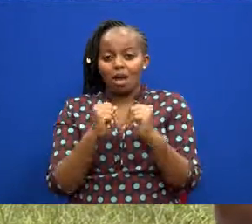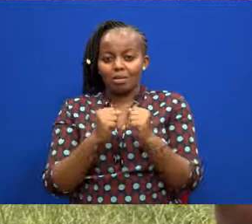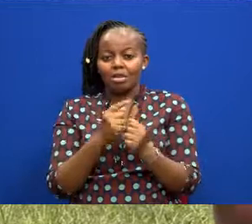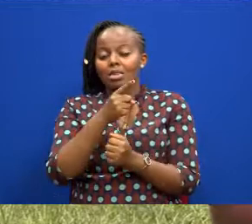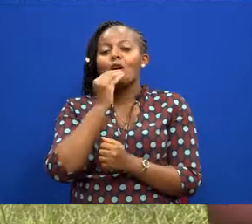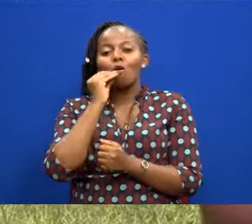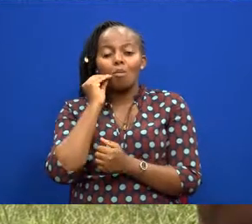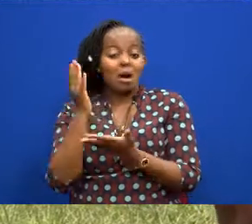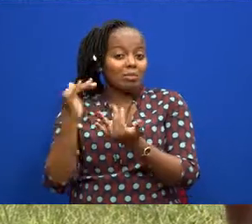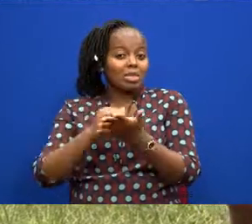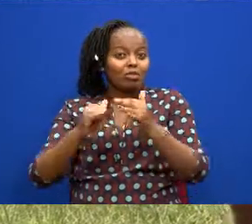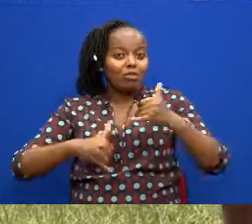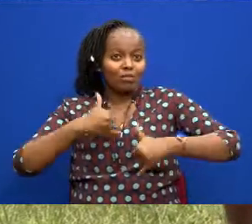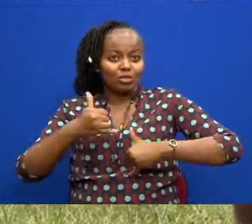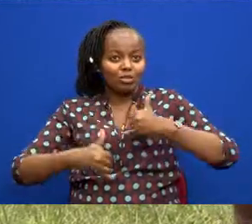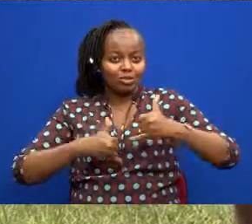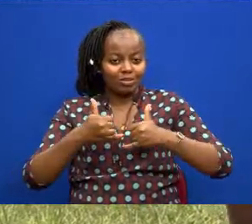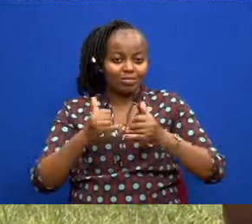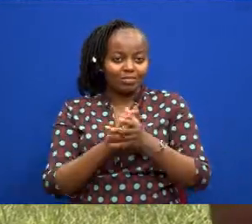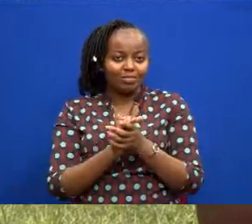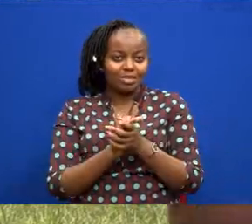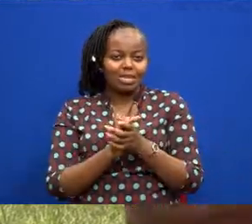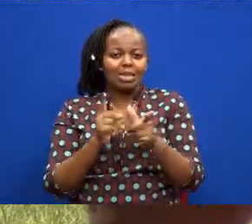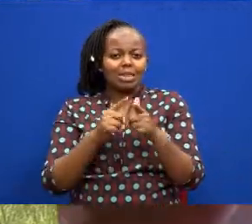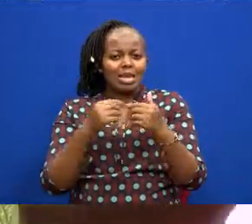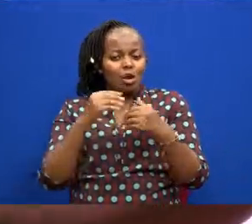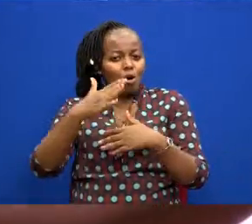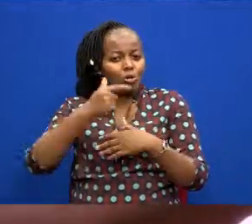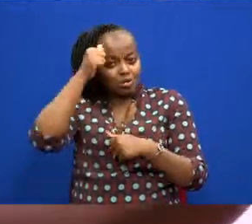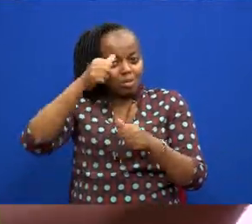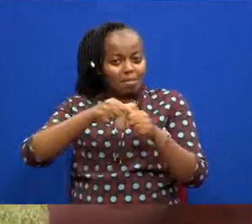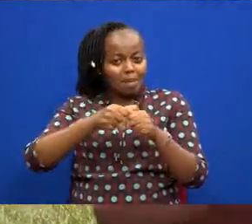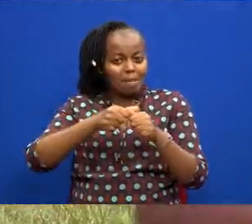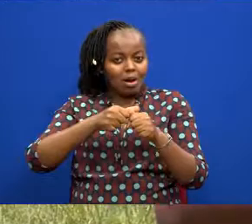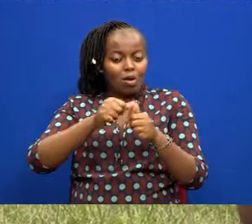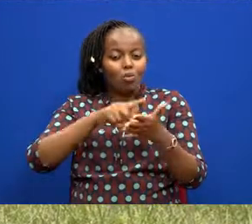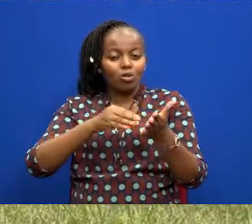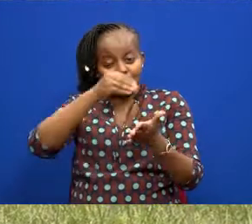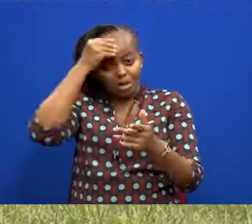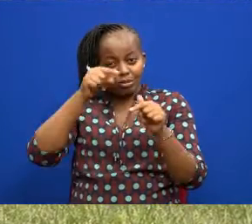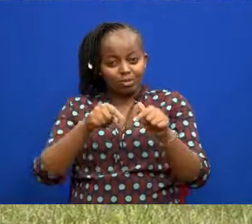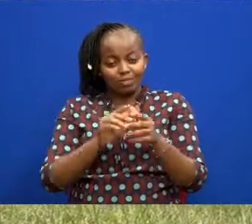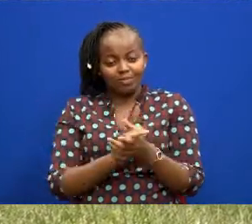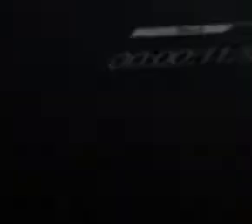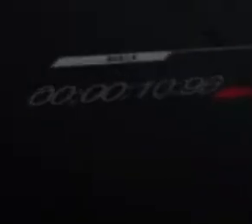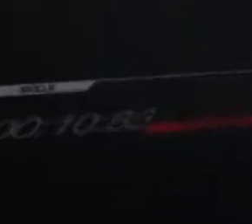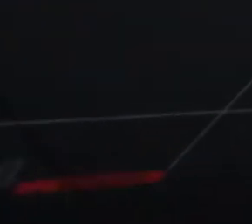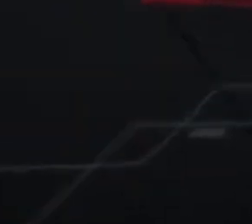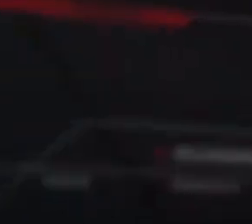your performance. Viewers at home, I hope you've enjoyed this session and you keep in mind everything that we've learned